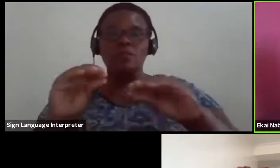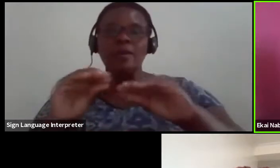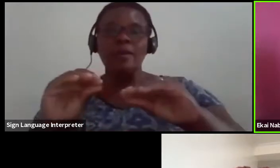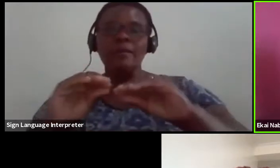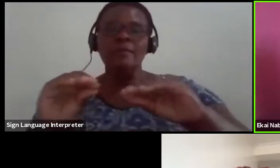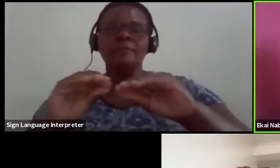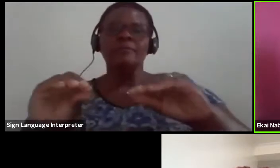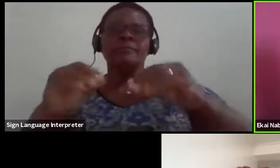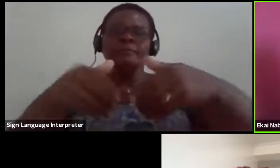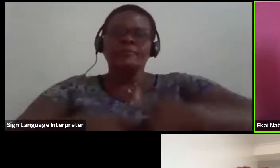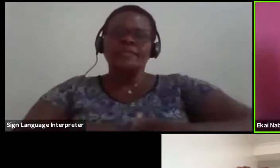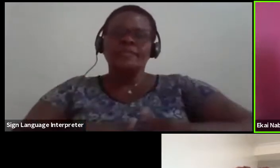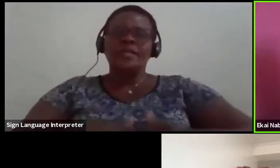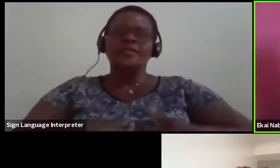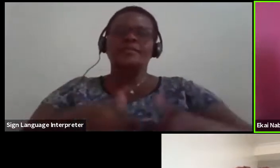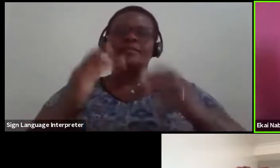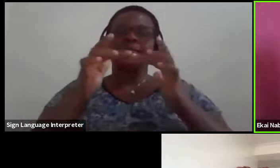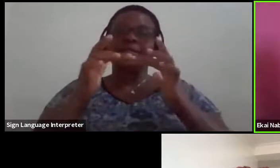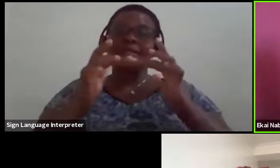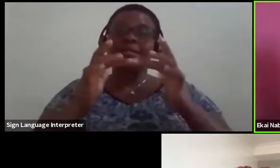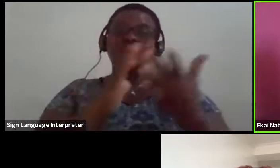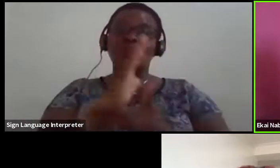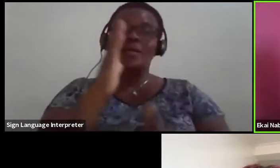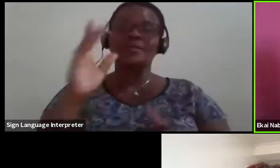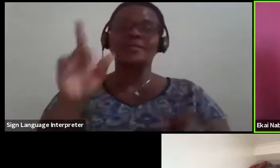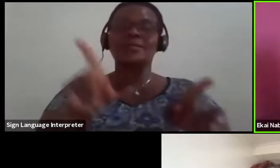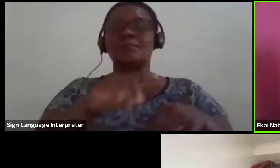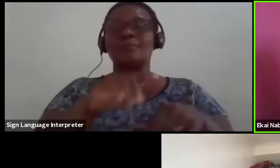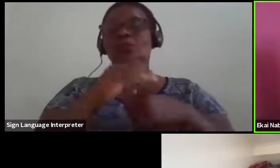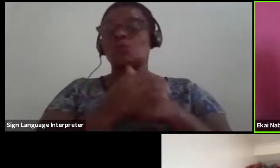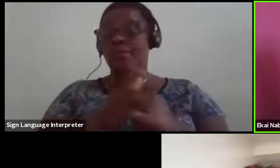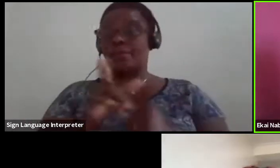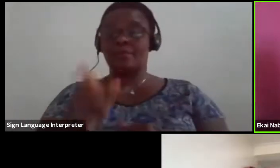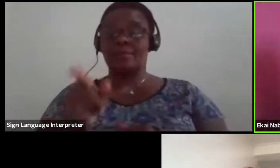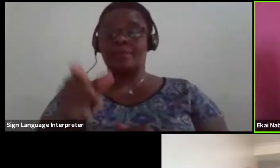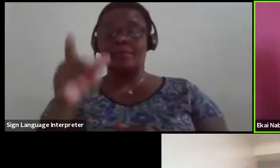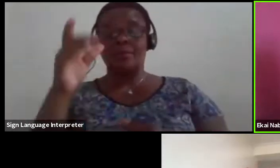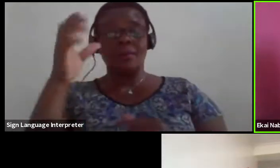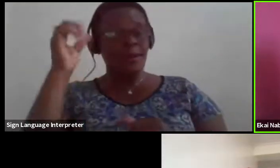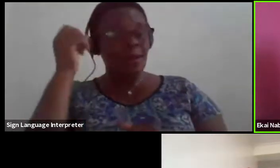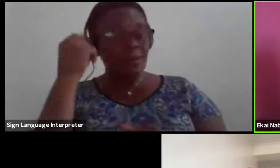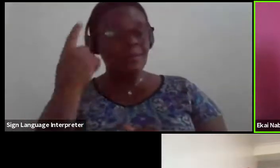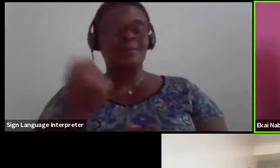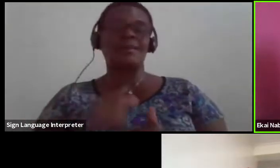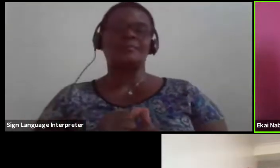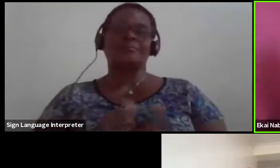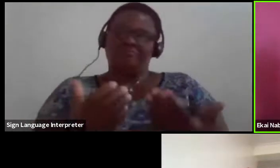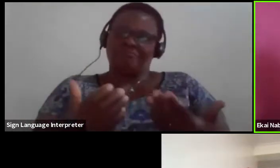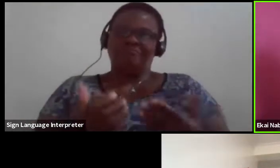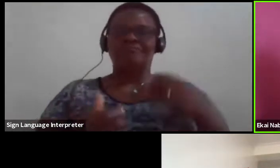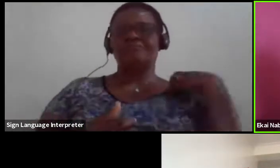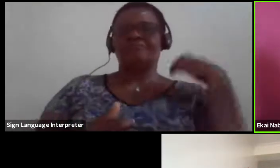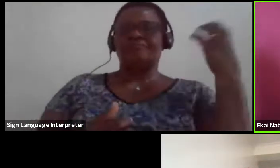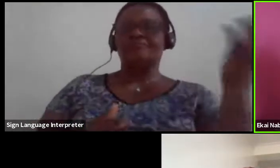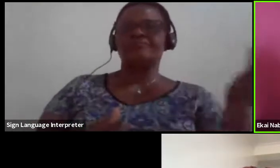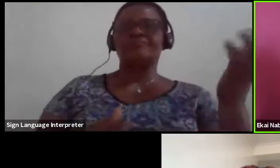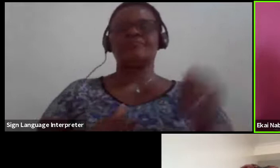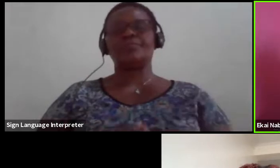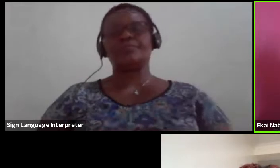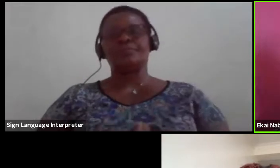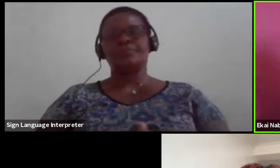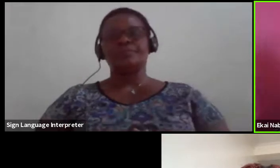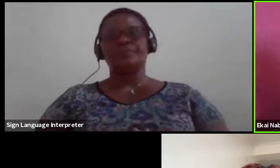Paradigm Initiative. And over to you, Ganet, 2 minutes introducing policy, and then you can continue with the conversations on digital safety.